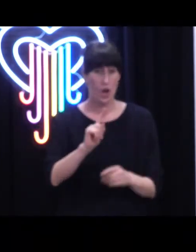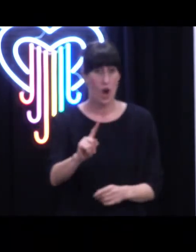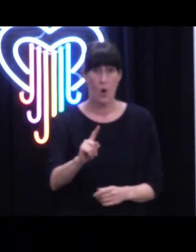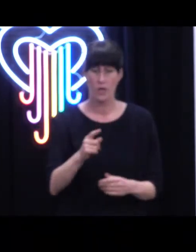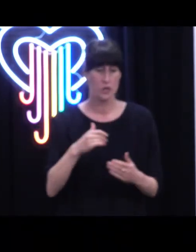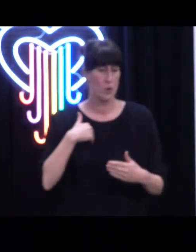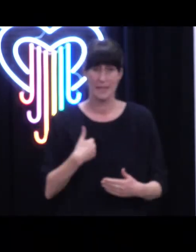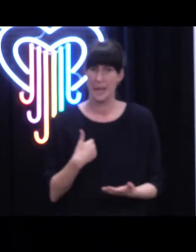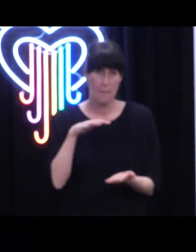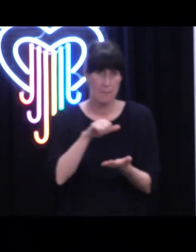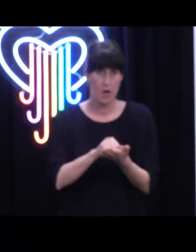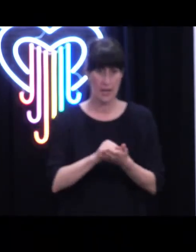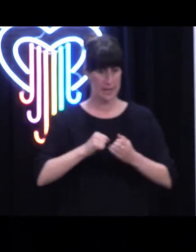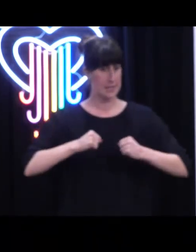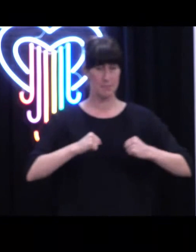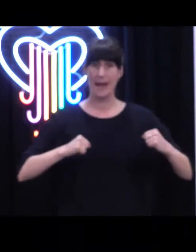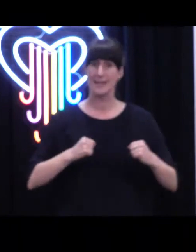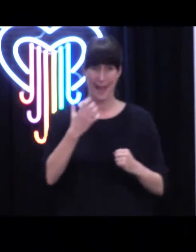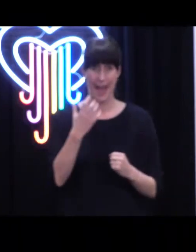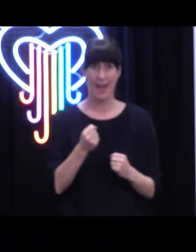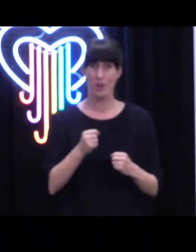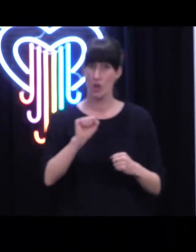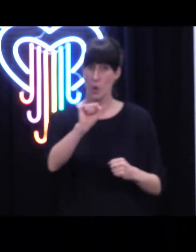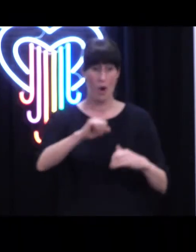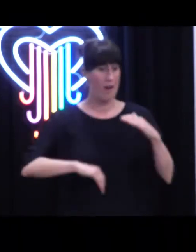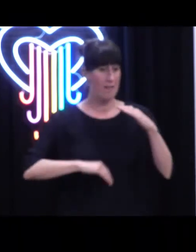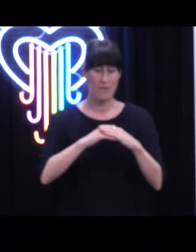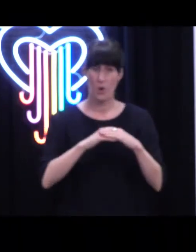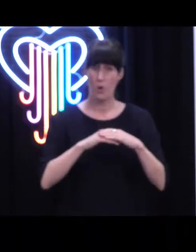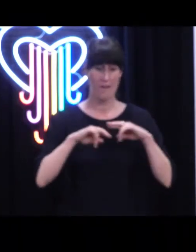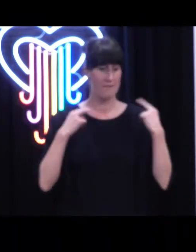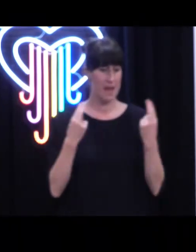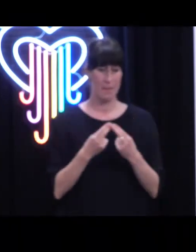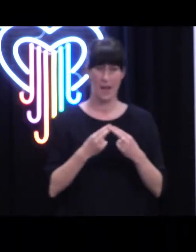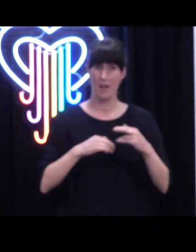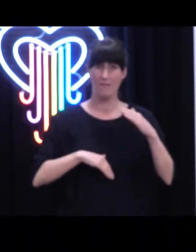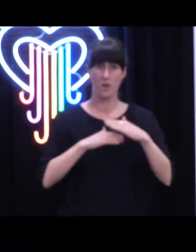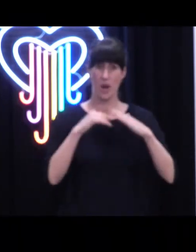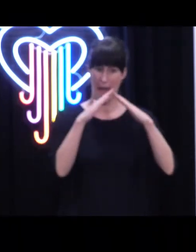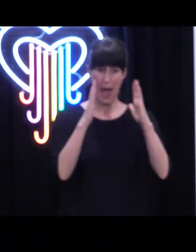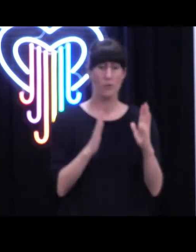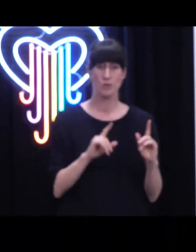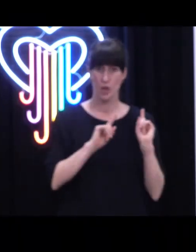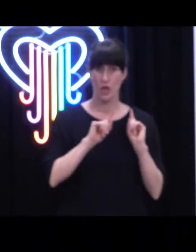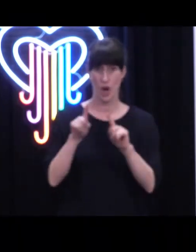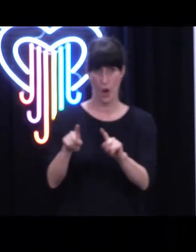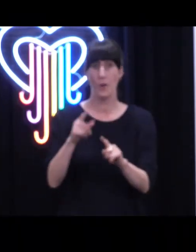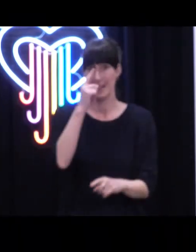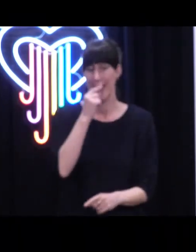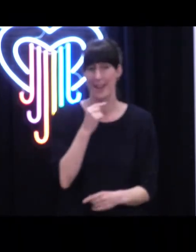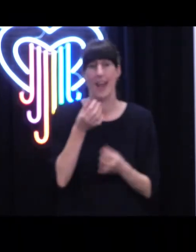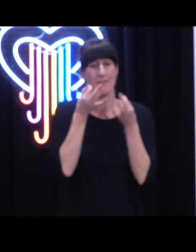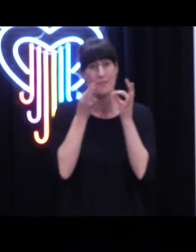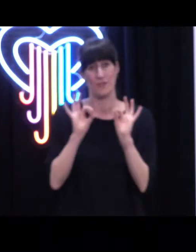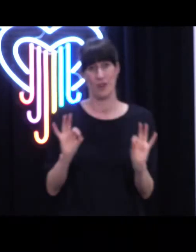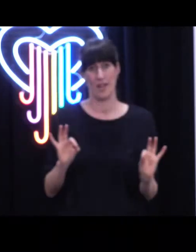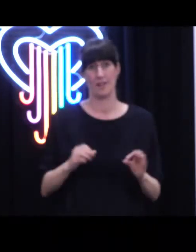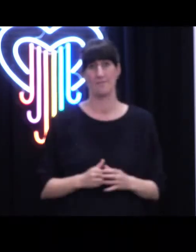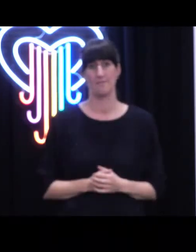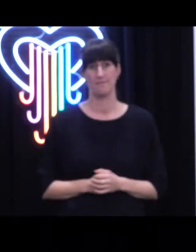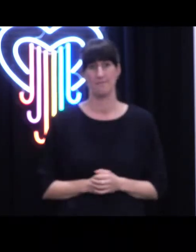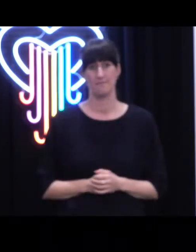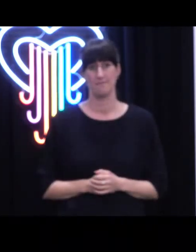there is spare capacity, take your whole family bubble with you, and of course, it's completely free. As I